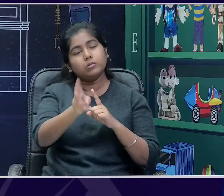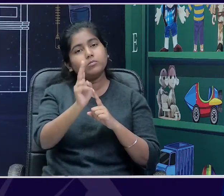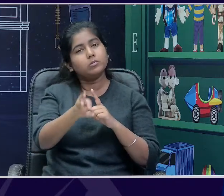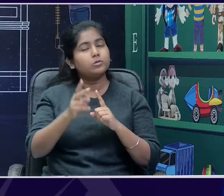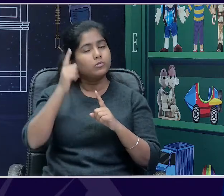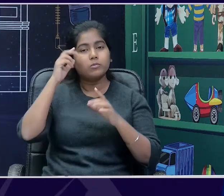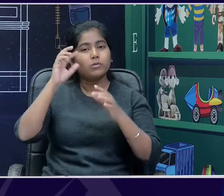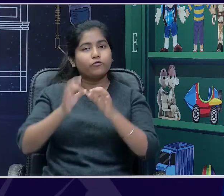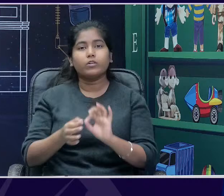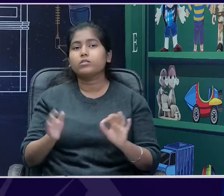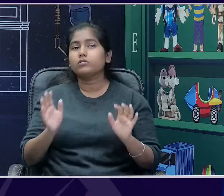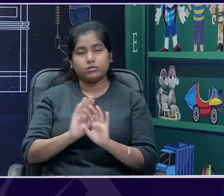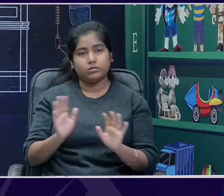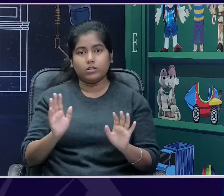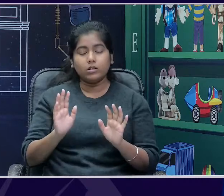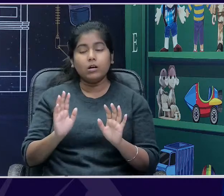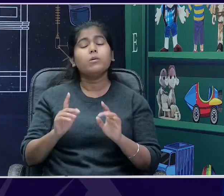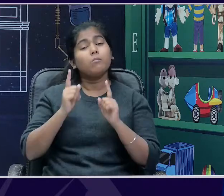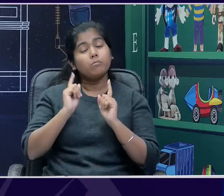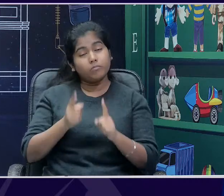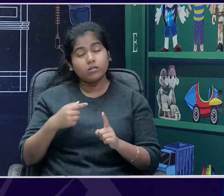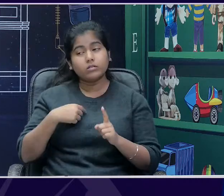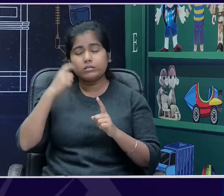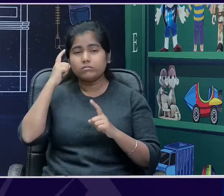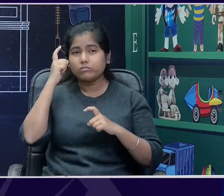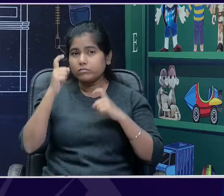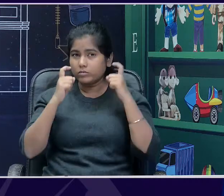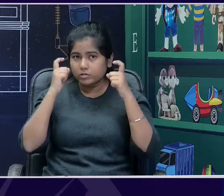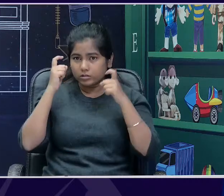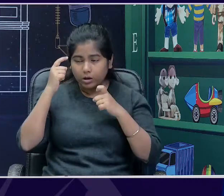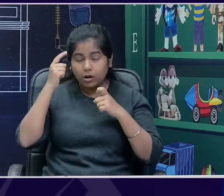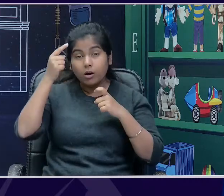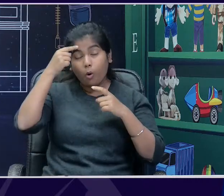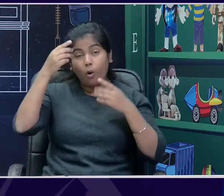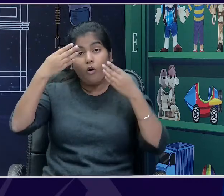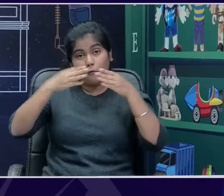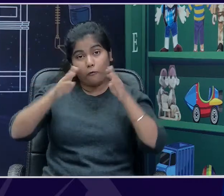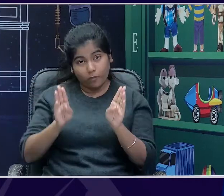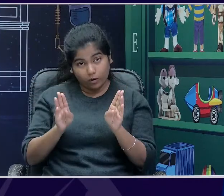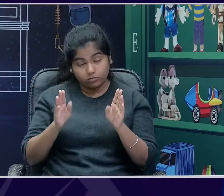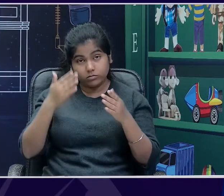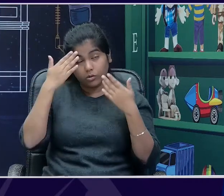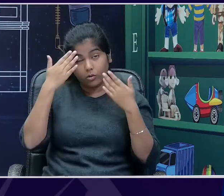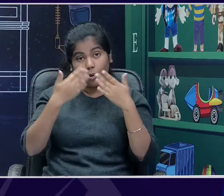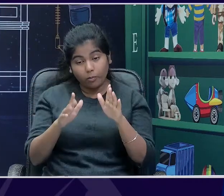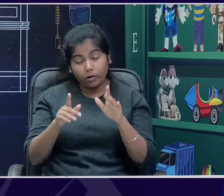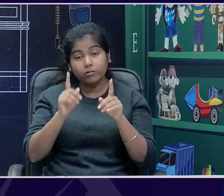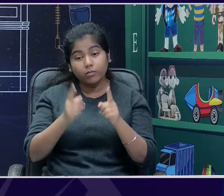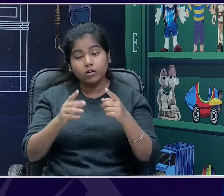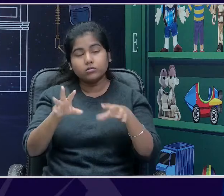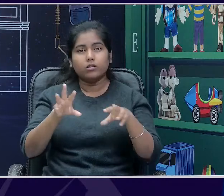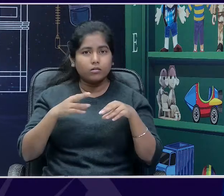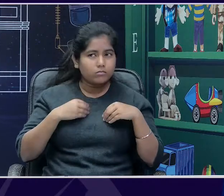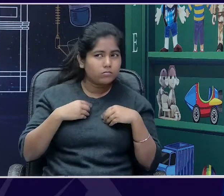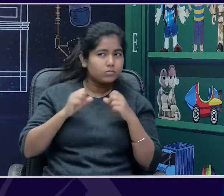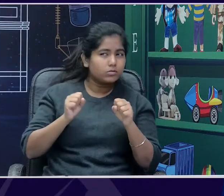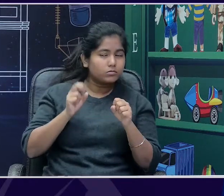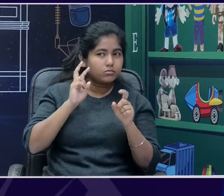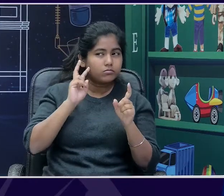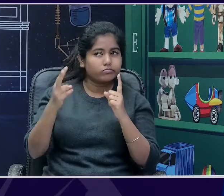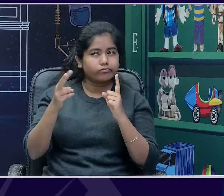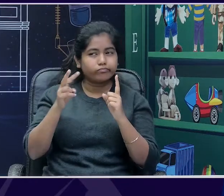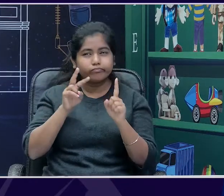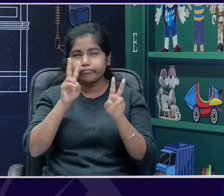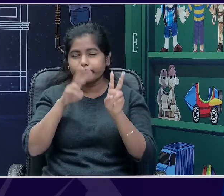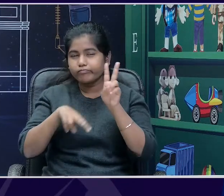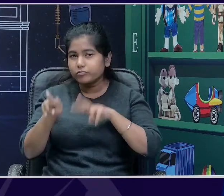need to think about it, and we need to. We need to be open-minded. We need to be adaptive. They have tried. Yeah. But I think